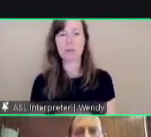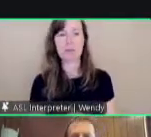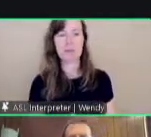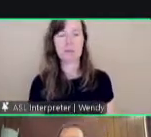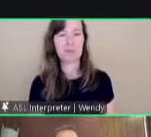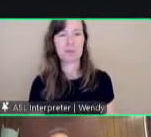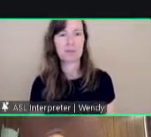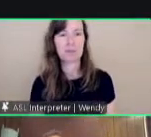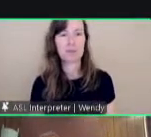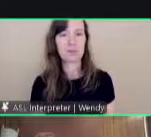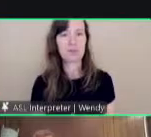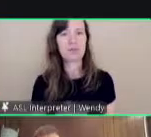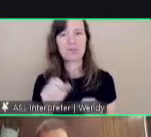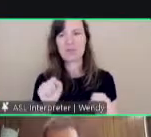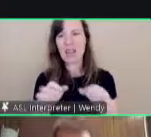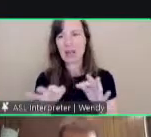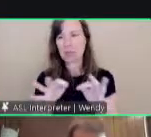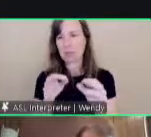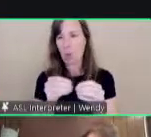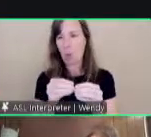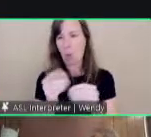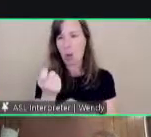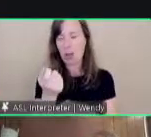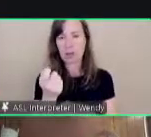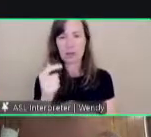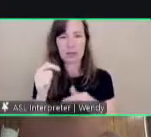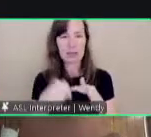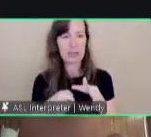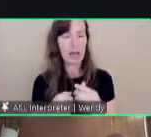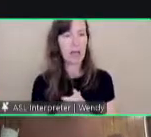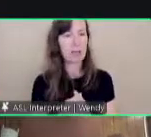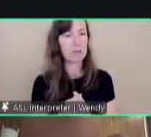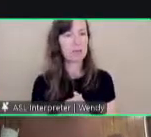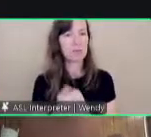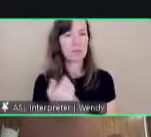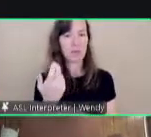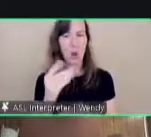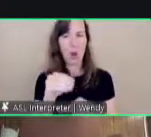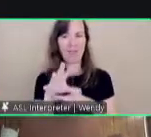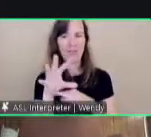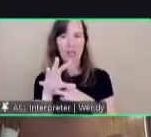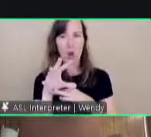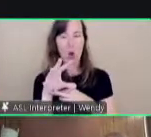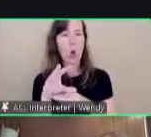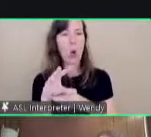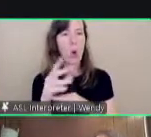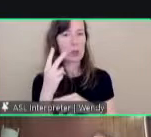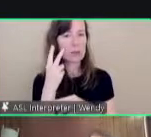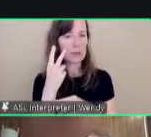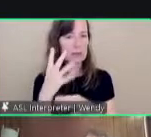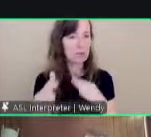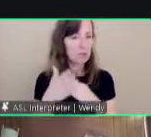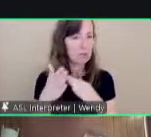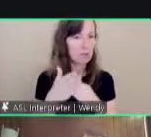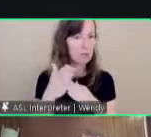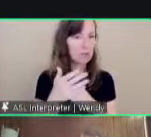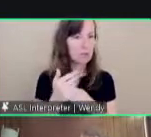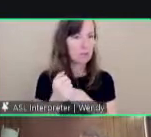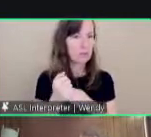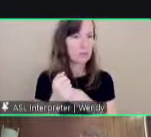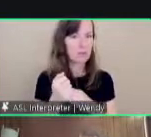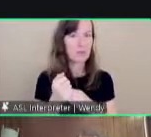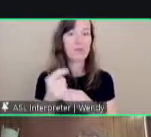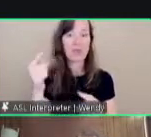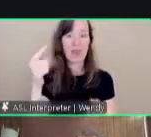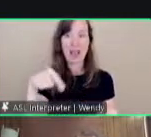We can get into that in a little bit more detail. If we can get this video going. These are still things. So this is what